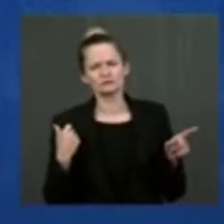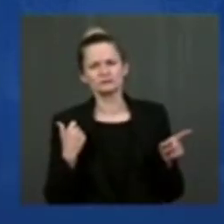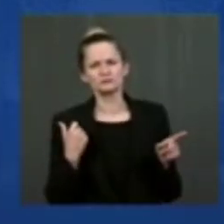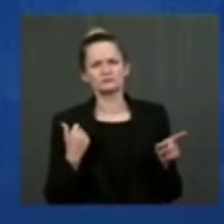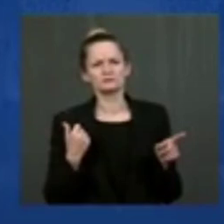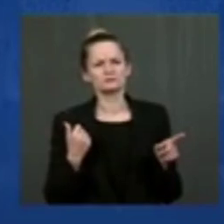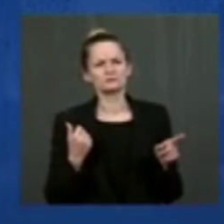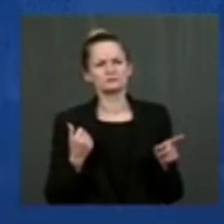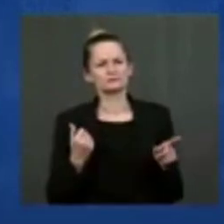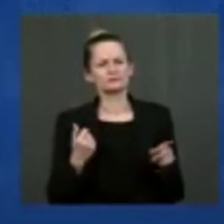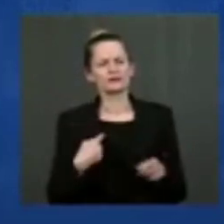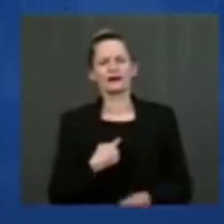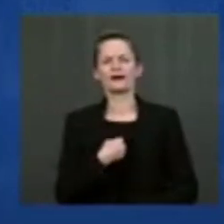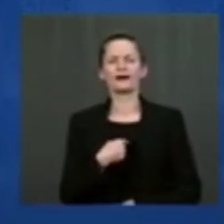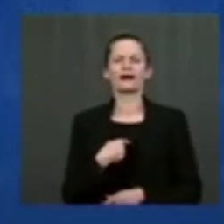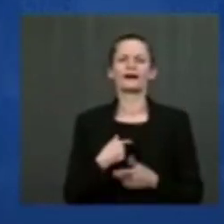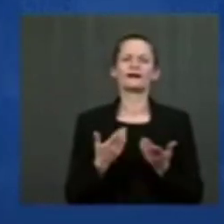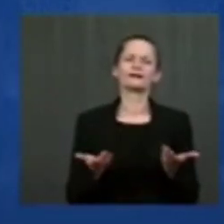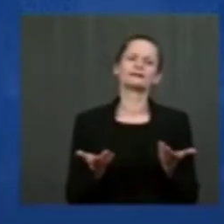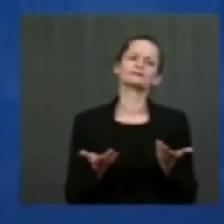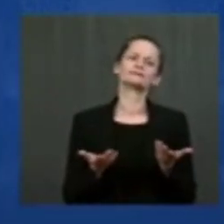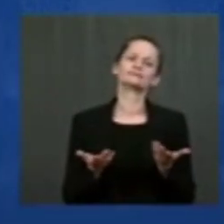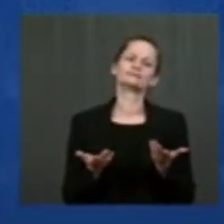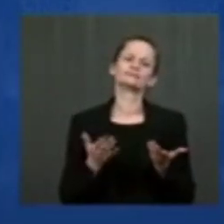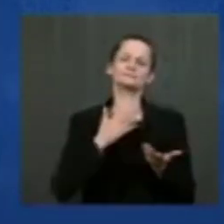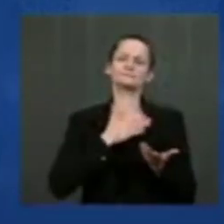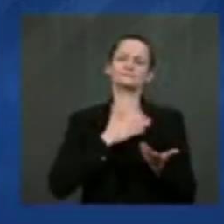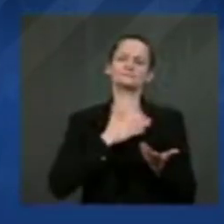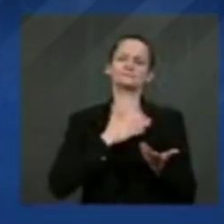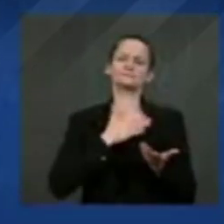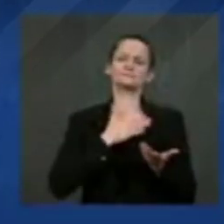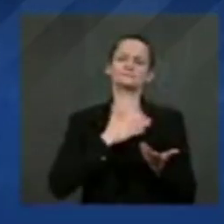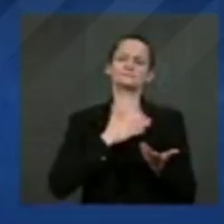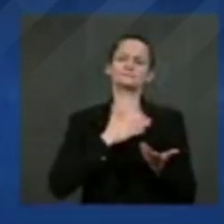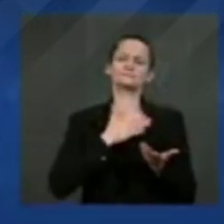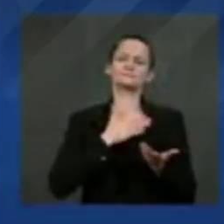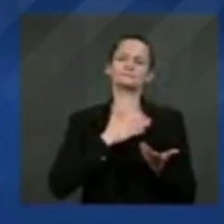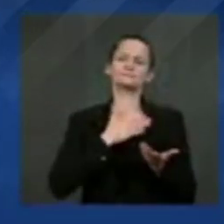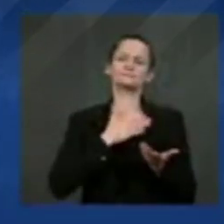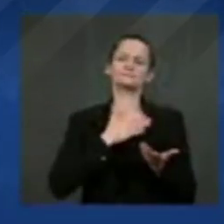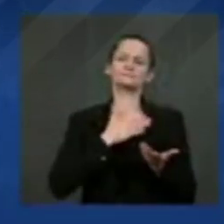I get kidded by my staff for all these years, and I say,